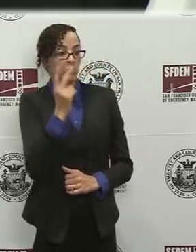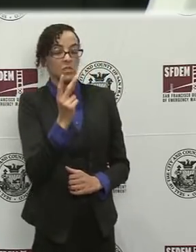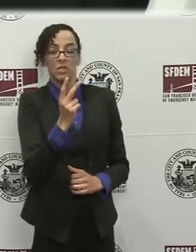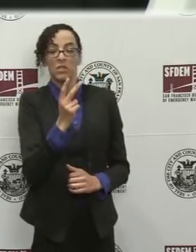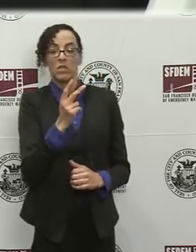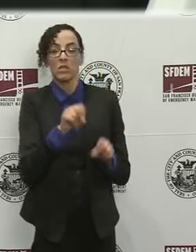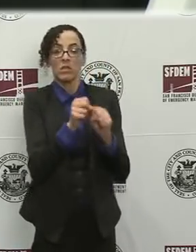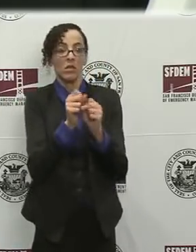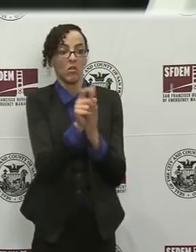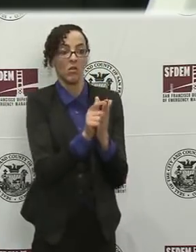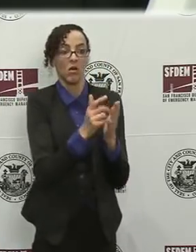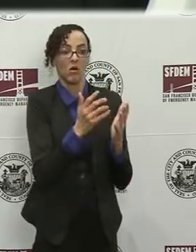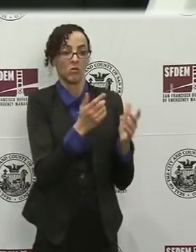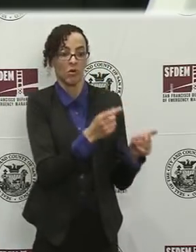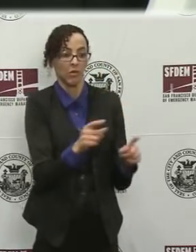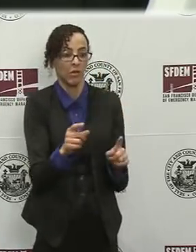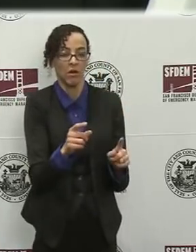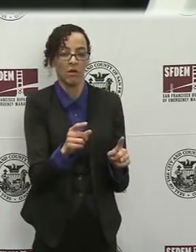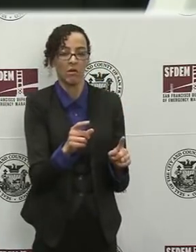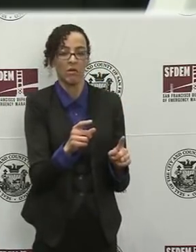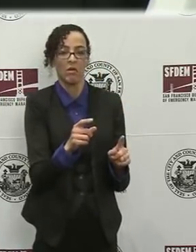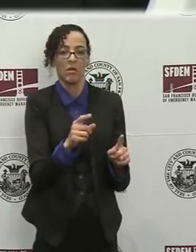our non-emergency number,